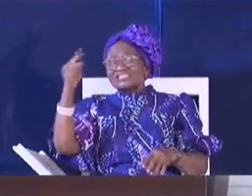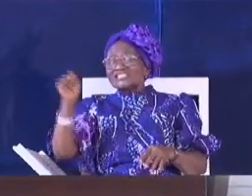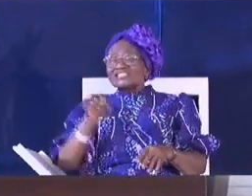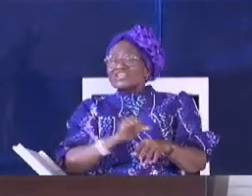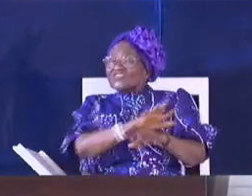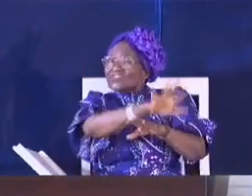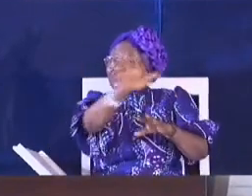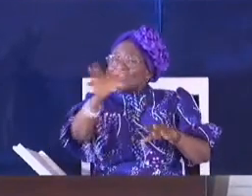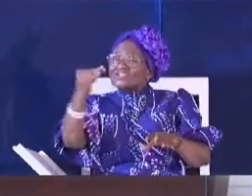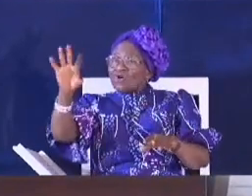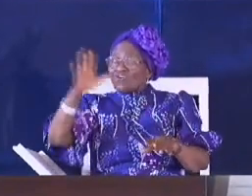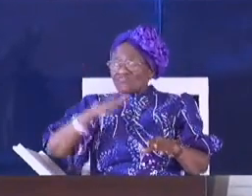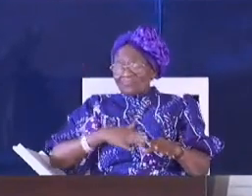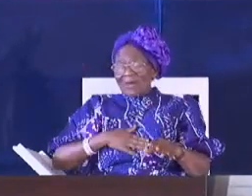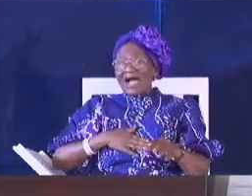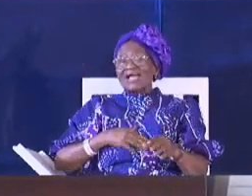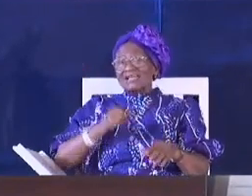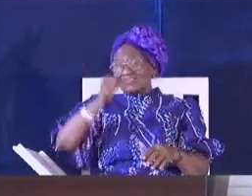Jordan,